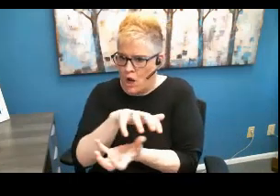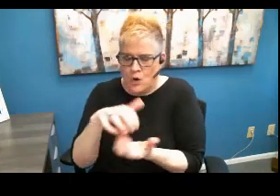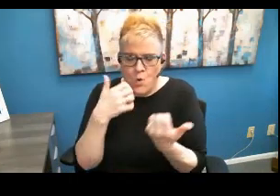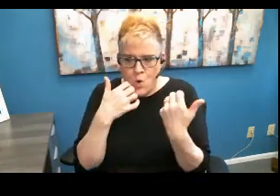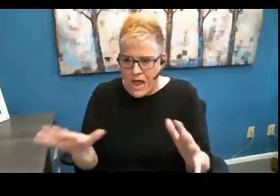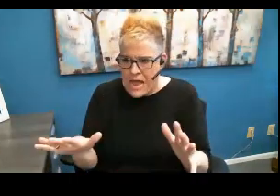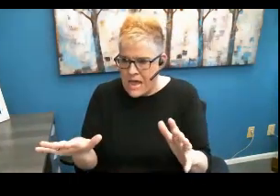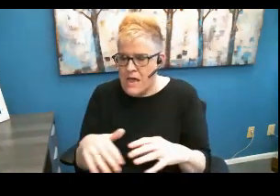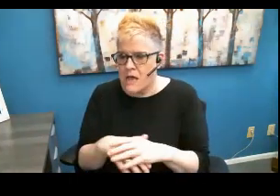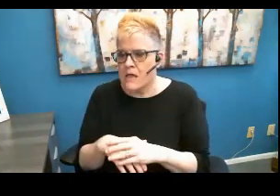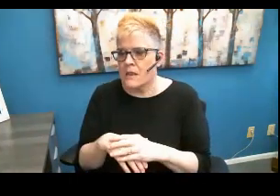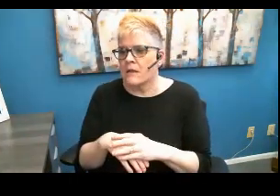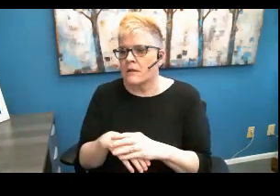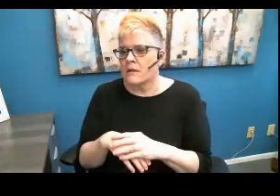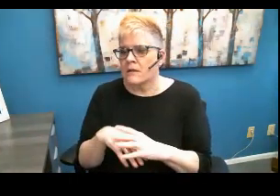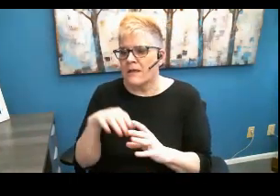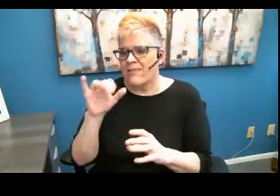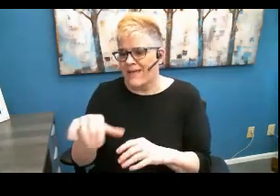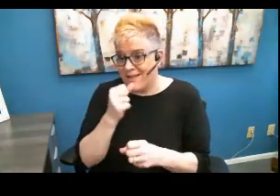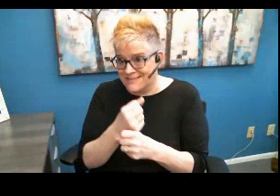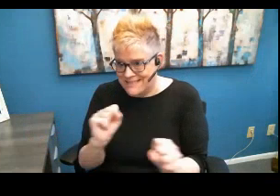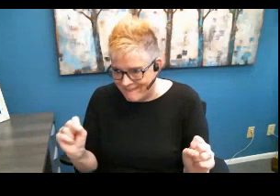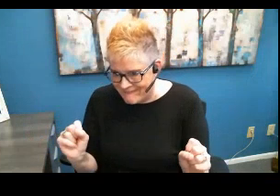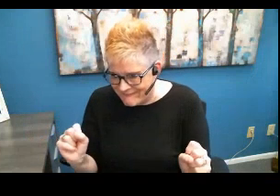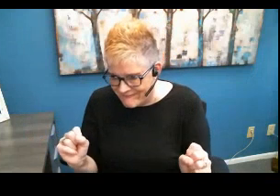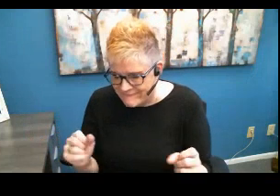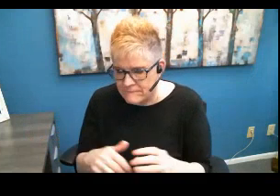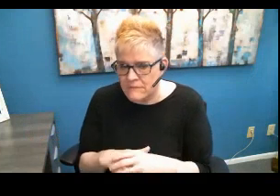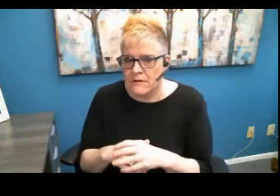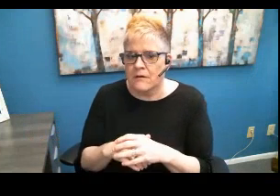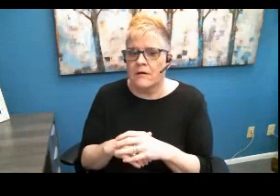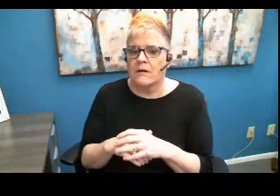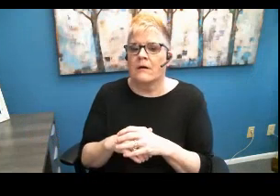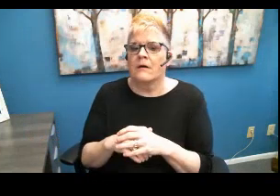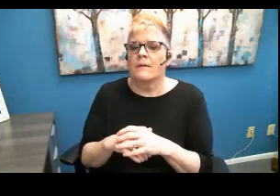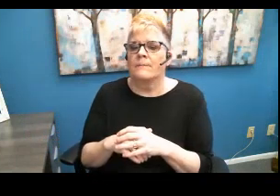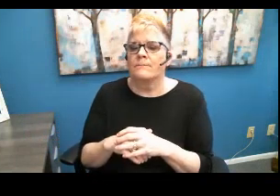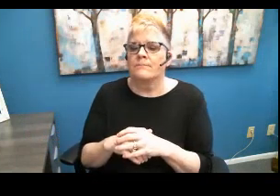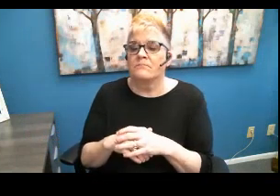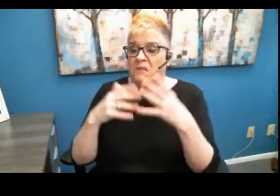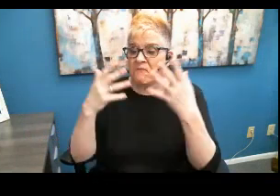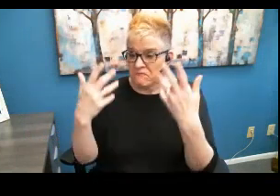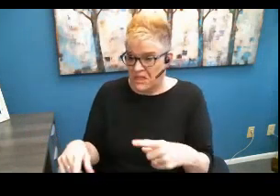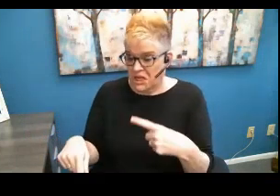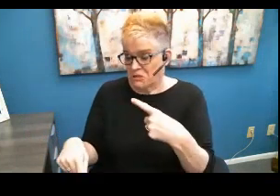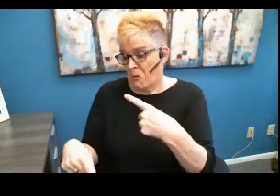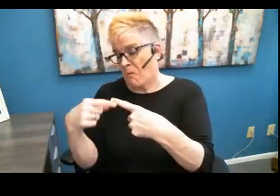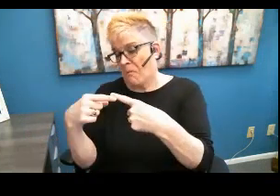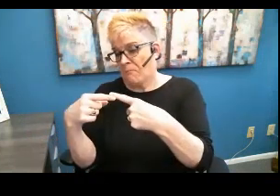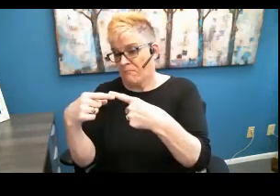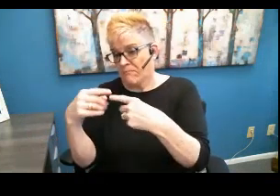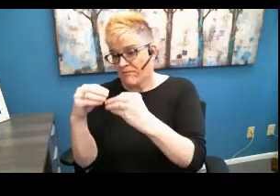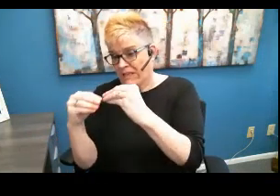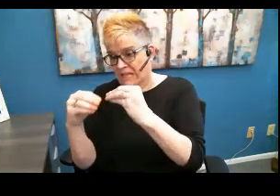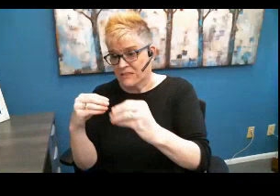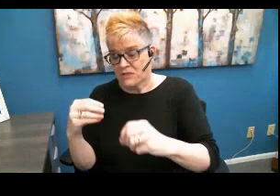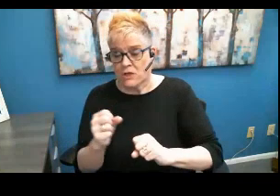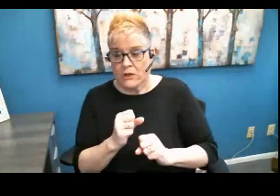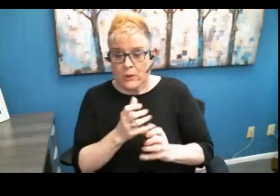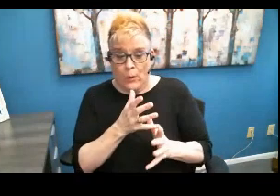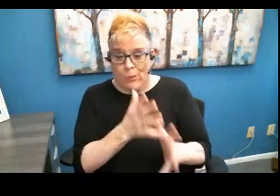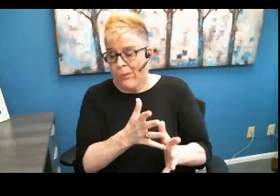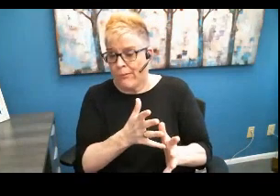ratio, Steve mentioned earlier, that would be unsafe. Then once the line's been repaired and you purge the gas, the